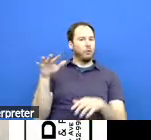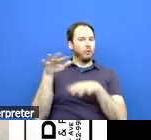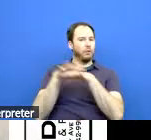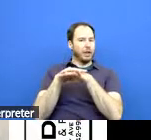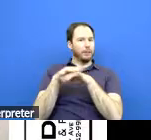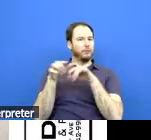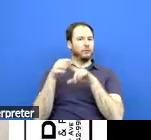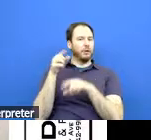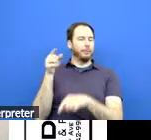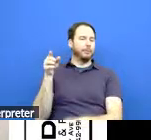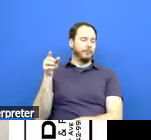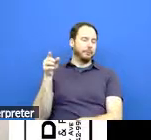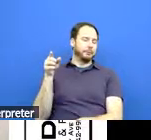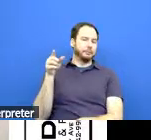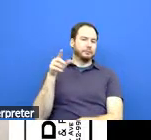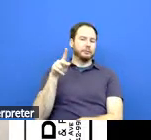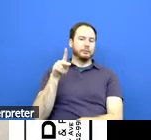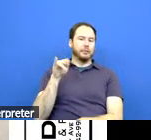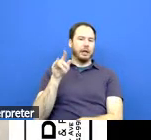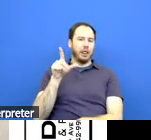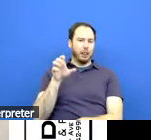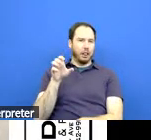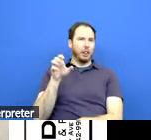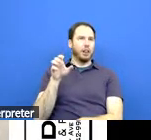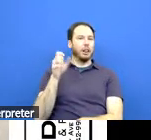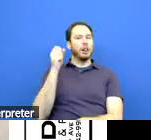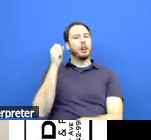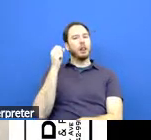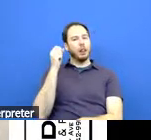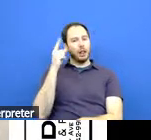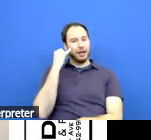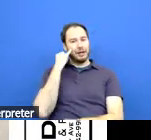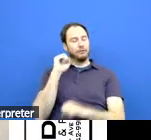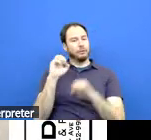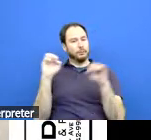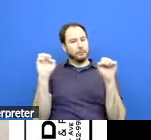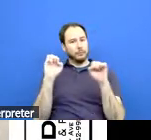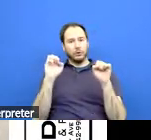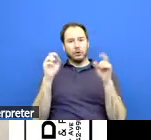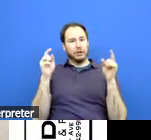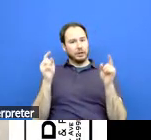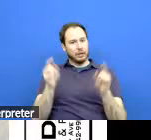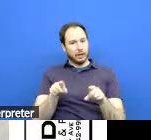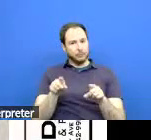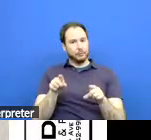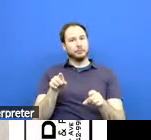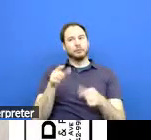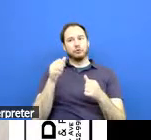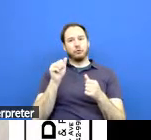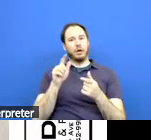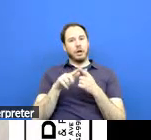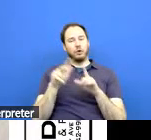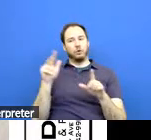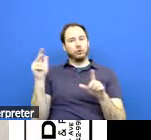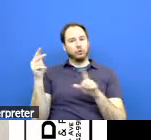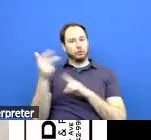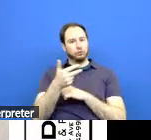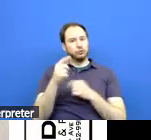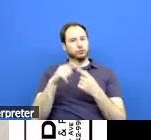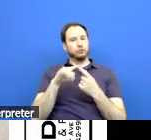off of Pinnacle. But when there's emergency situations and they're coming out of the fire